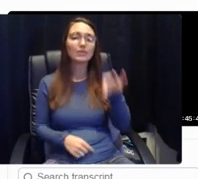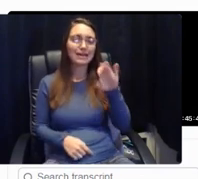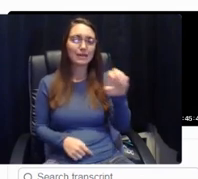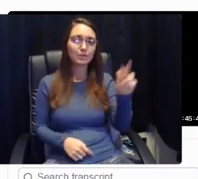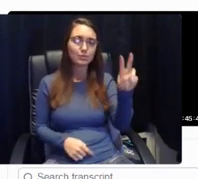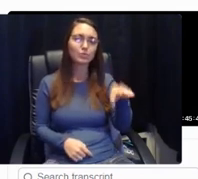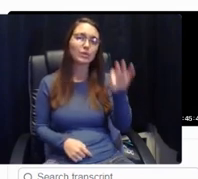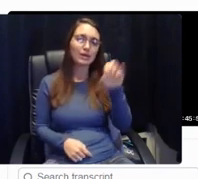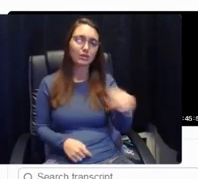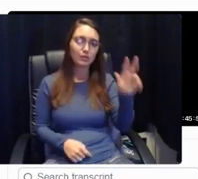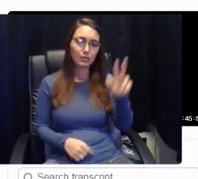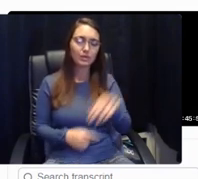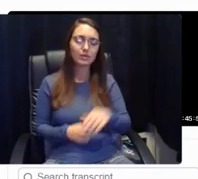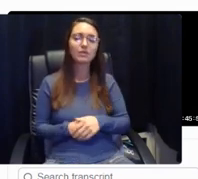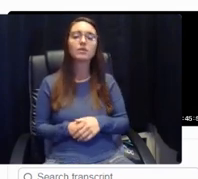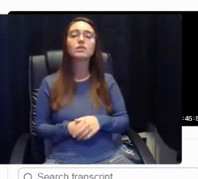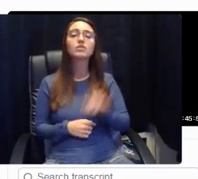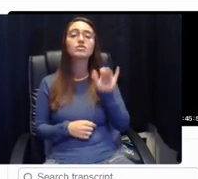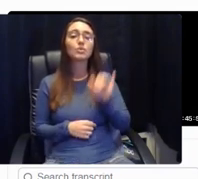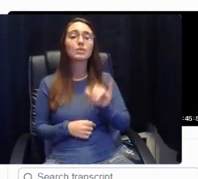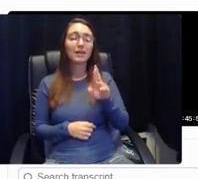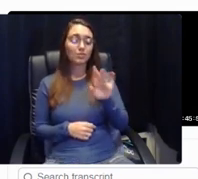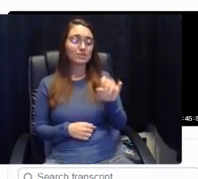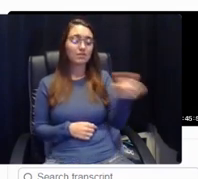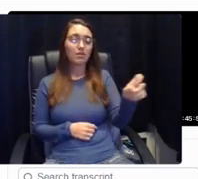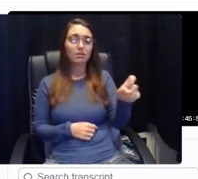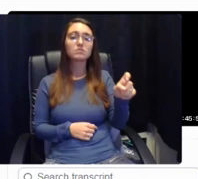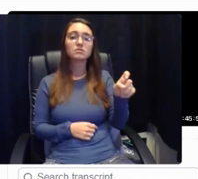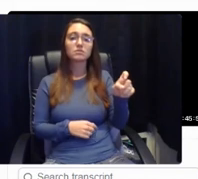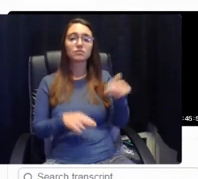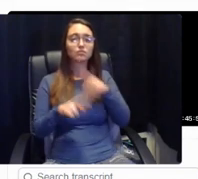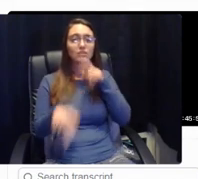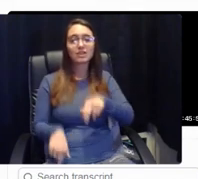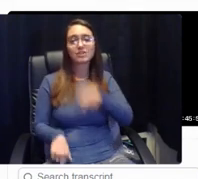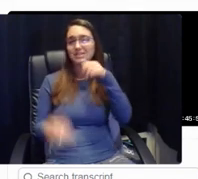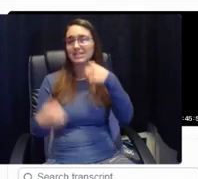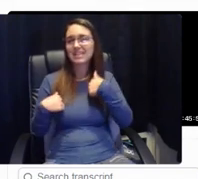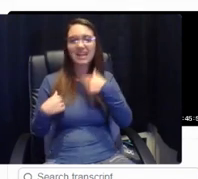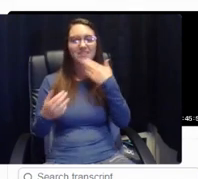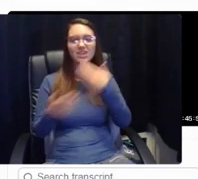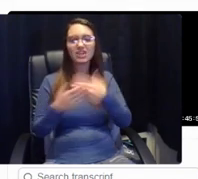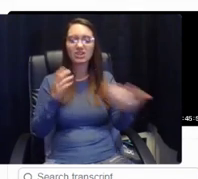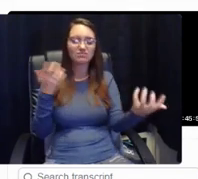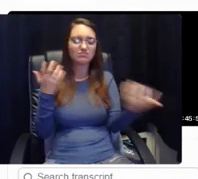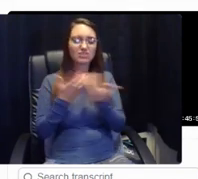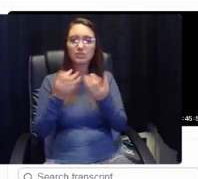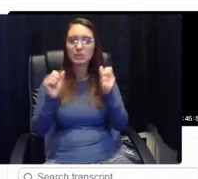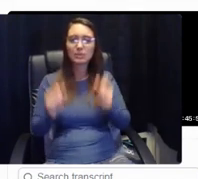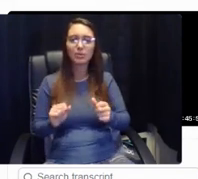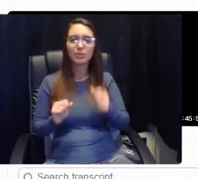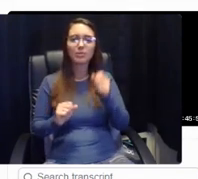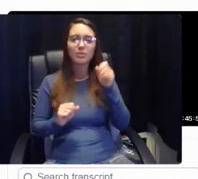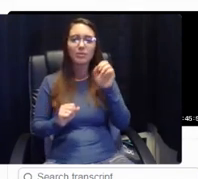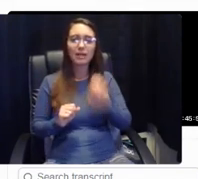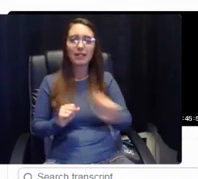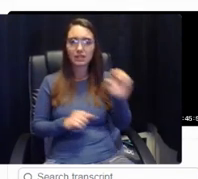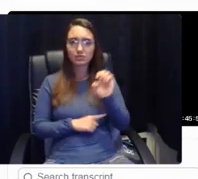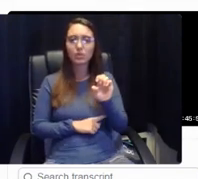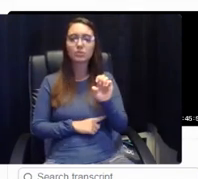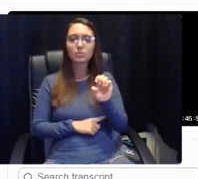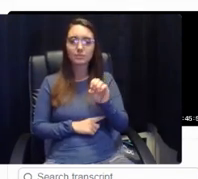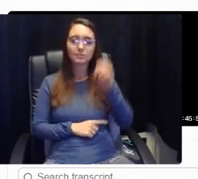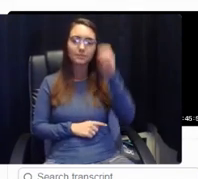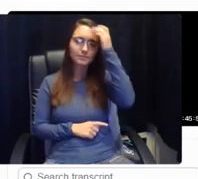redox reaction, it did not have a suitable electrode to use as the metal